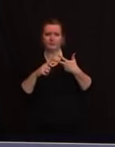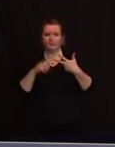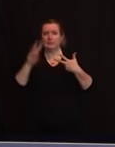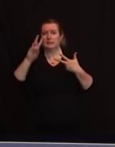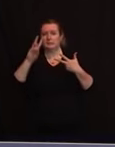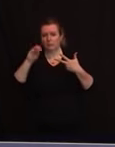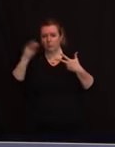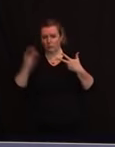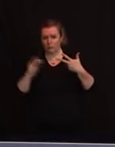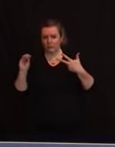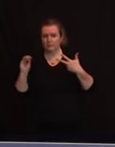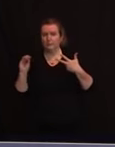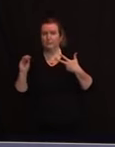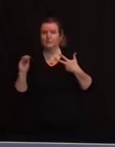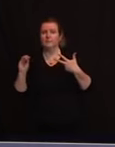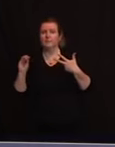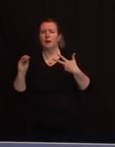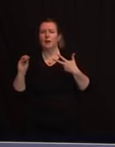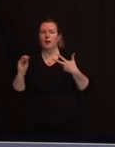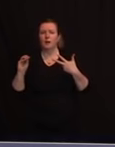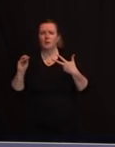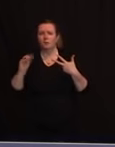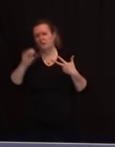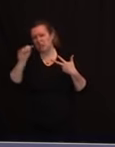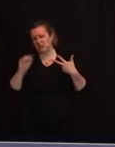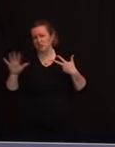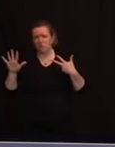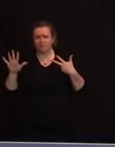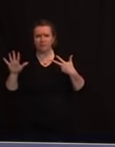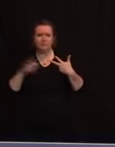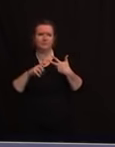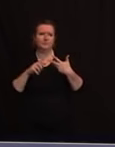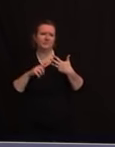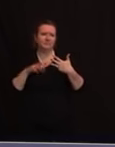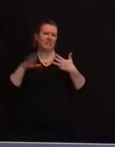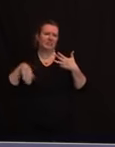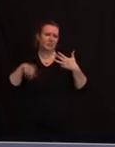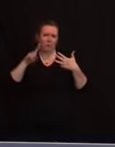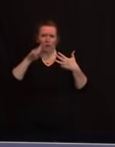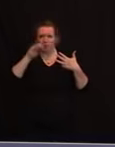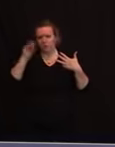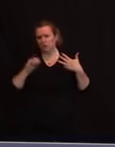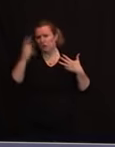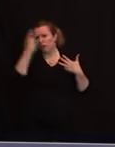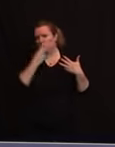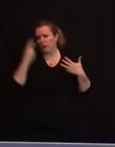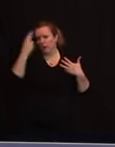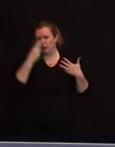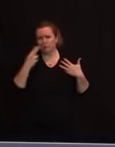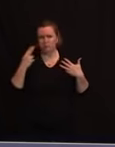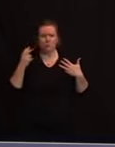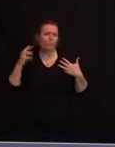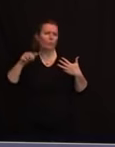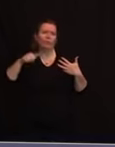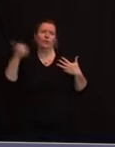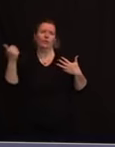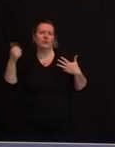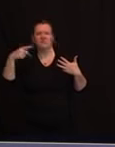68 Asian, and less than 1% is Native Hawaiian or other Pacific